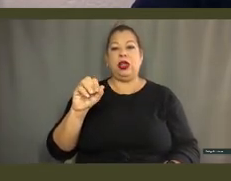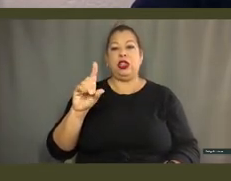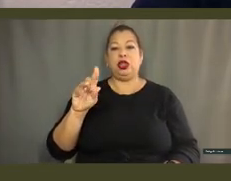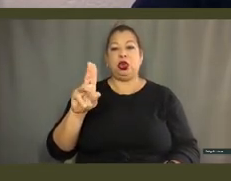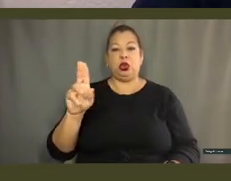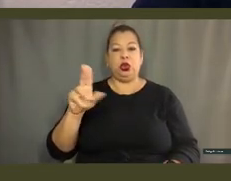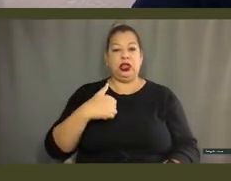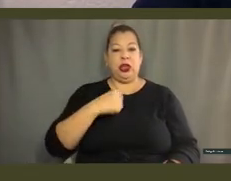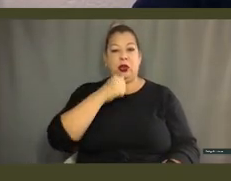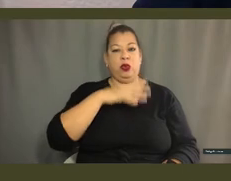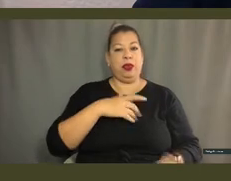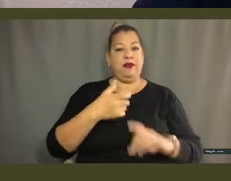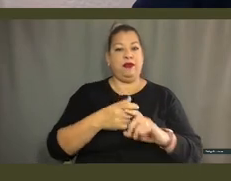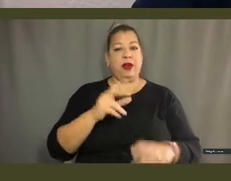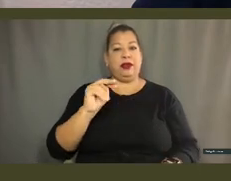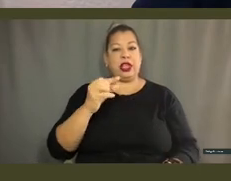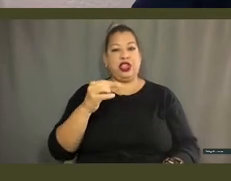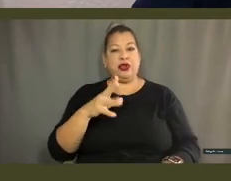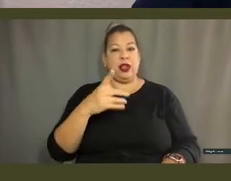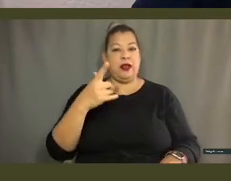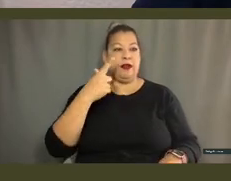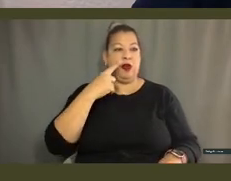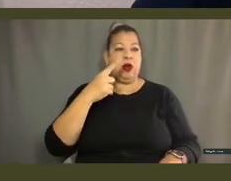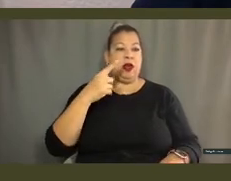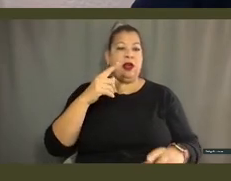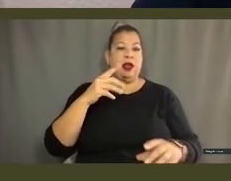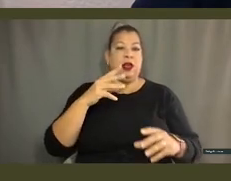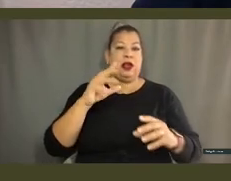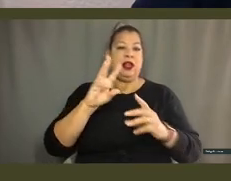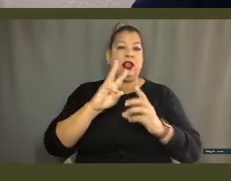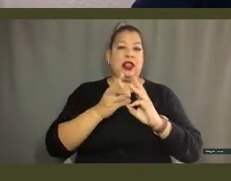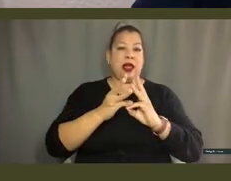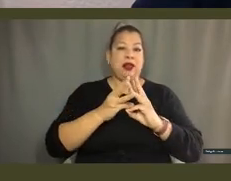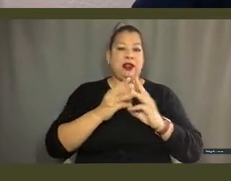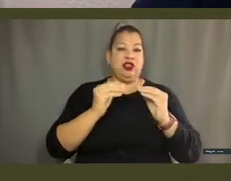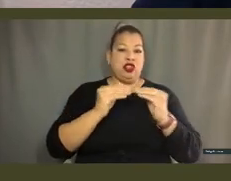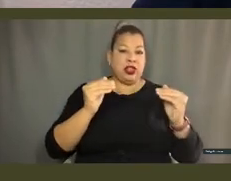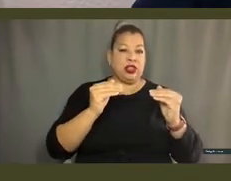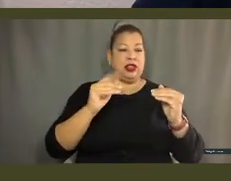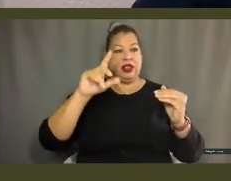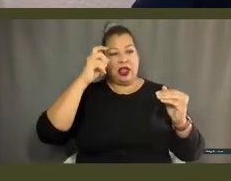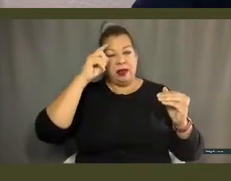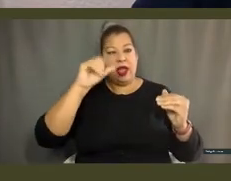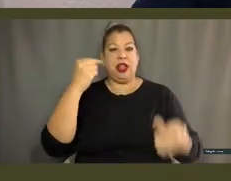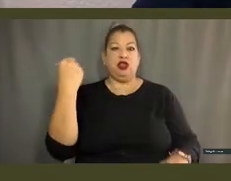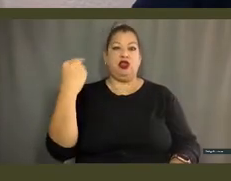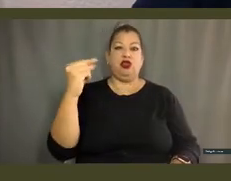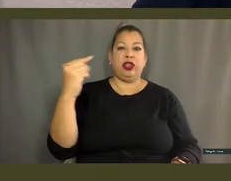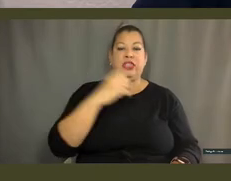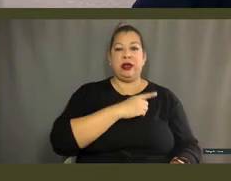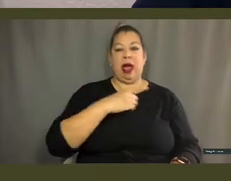Nigeria fighting for climate justice, climate government, and green democracy in her roles as ambassador for Earth